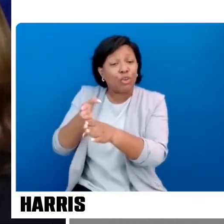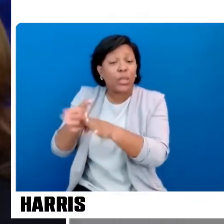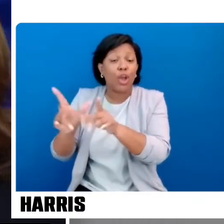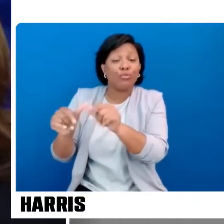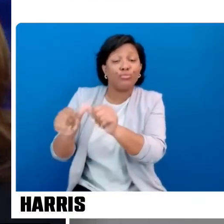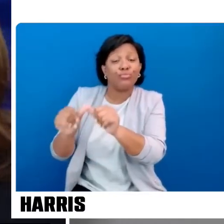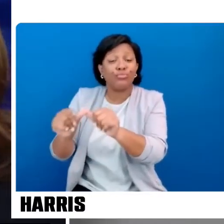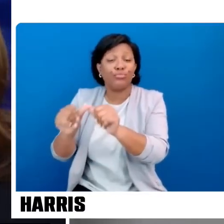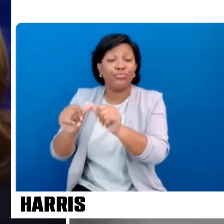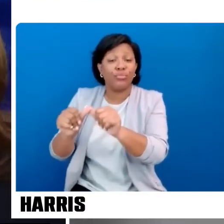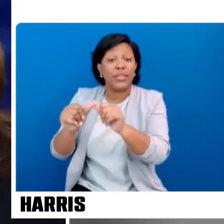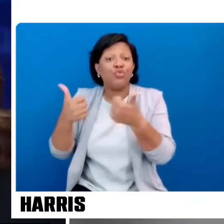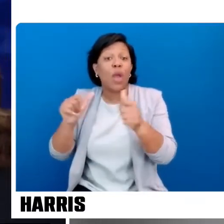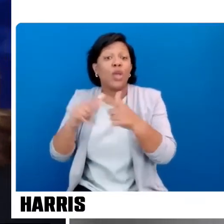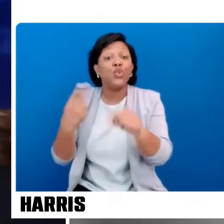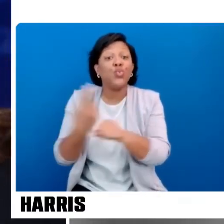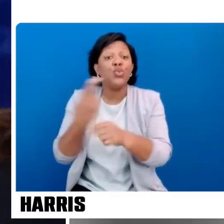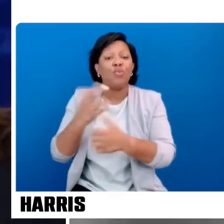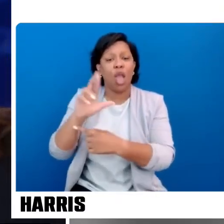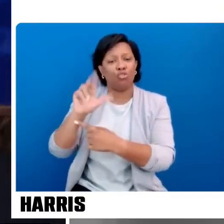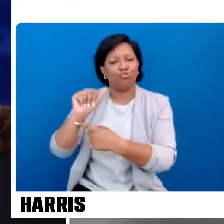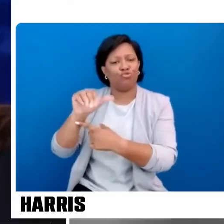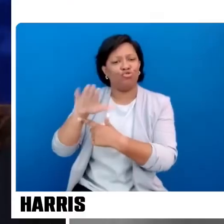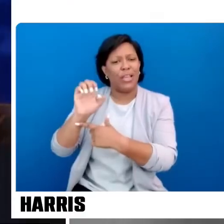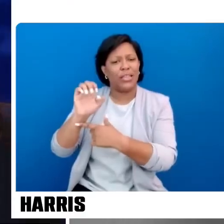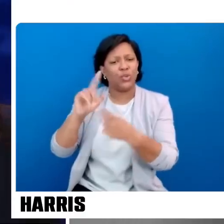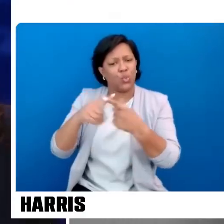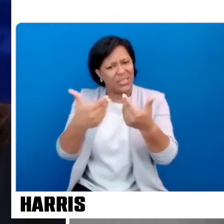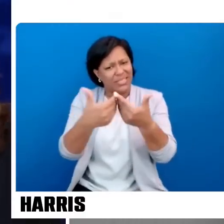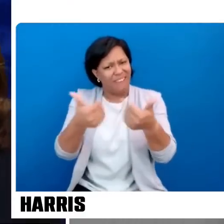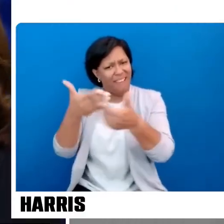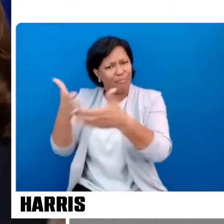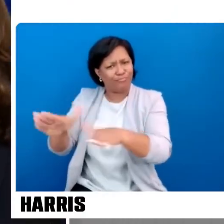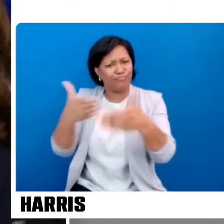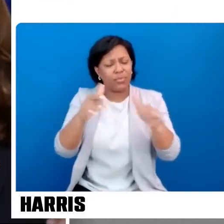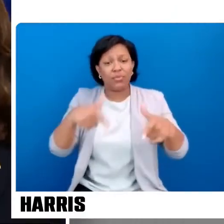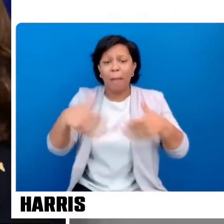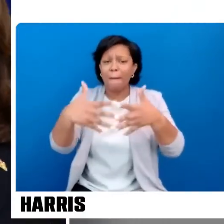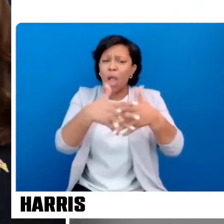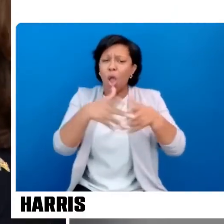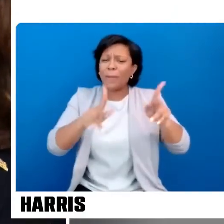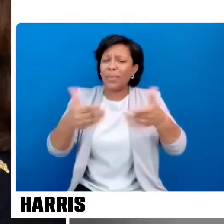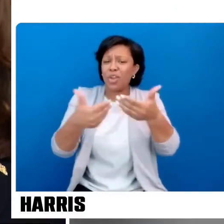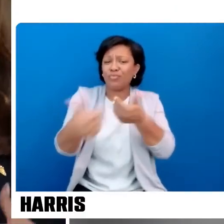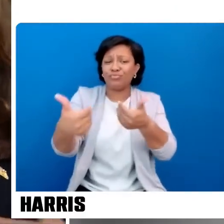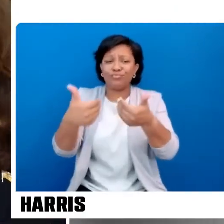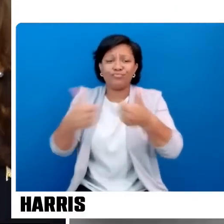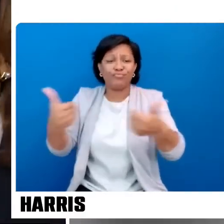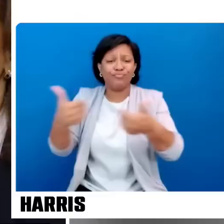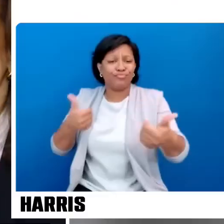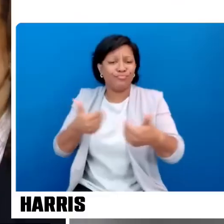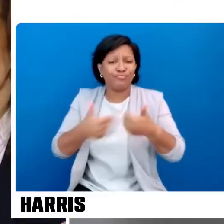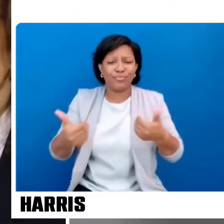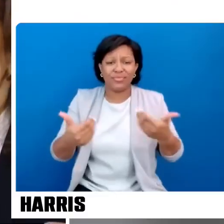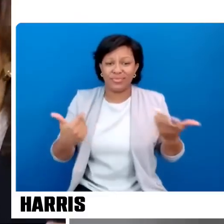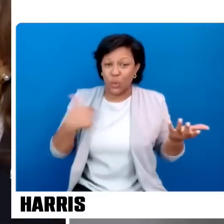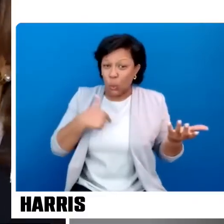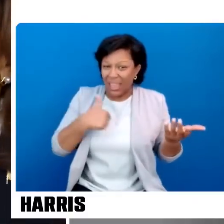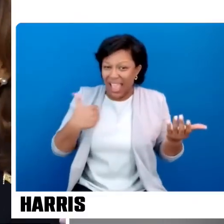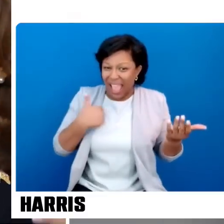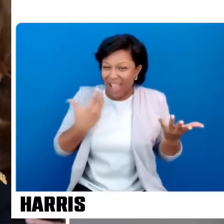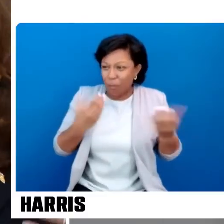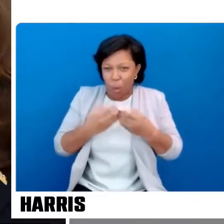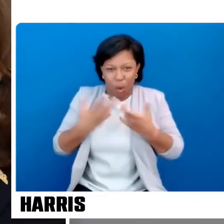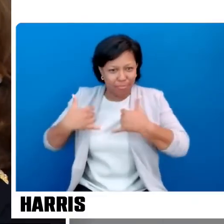American people. You know, I do believe that the vast majority of us know that we have so much more in common than what separates us, and we don't want